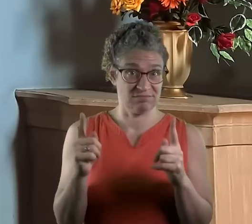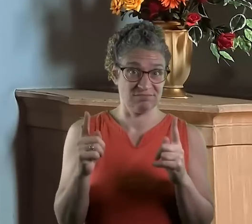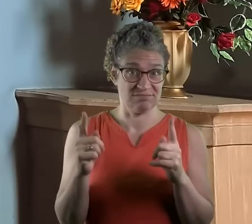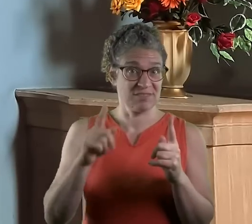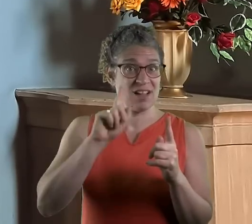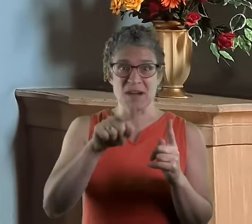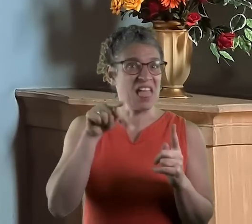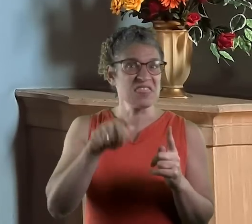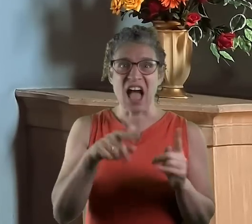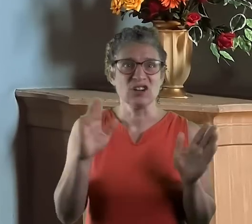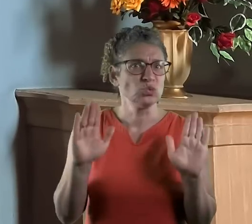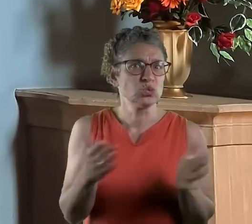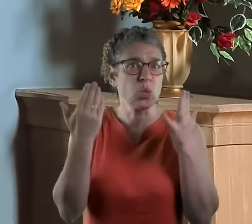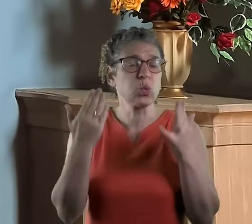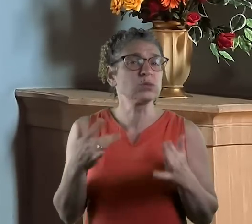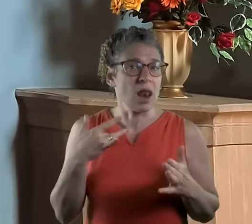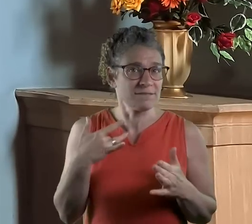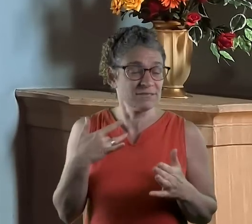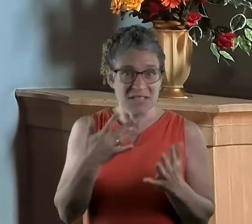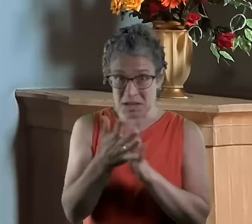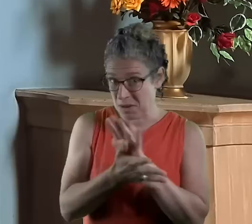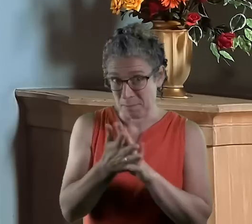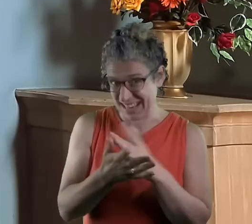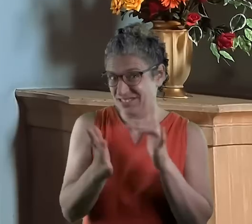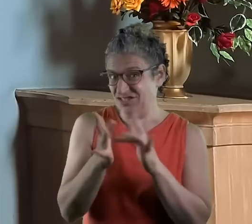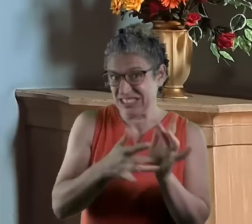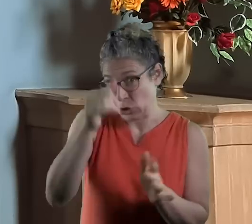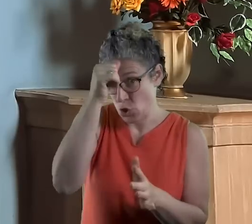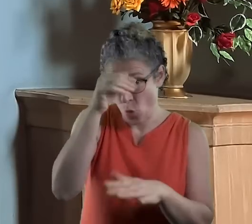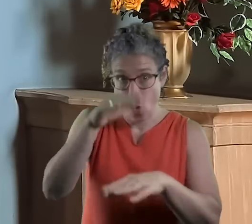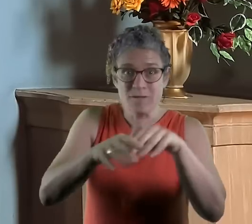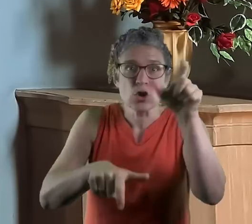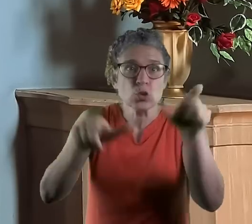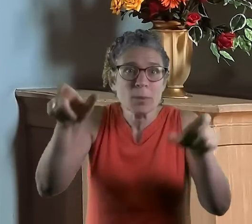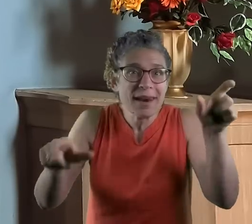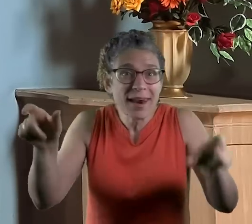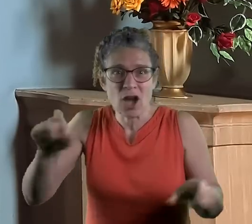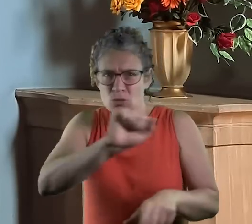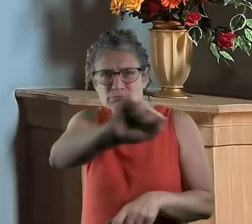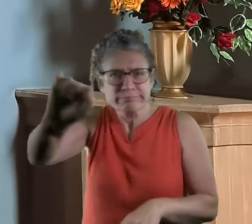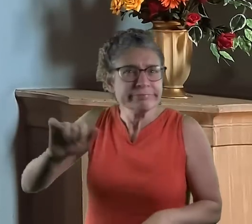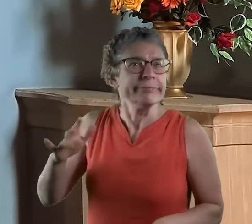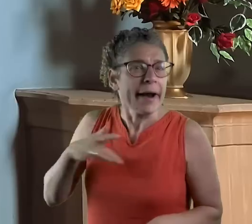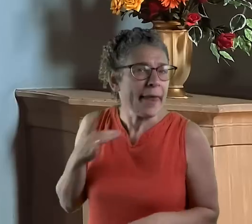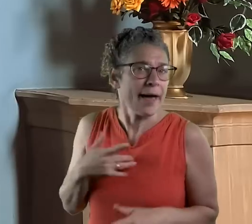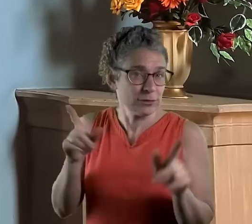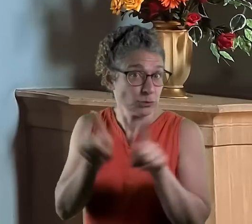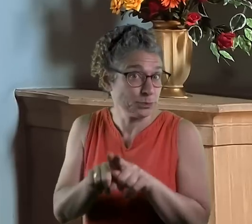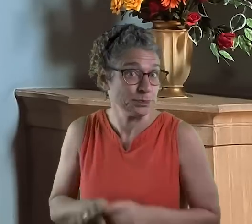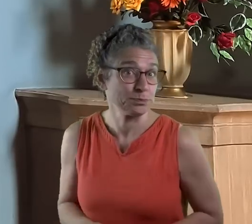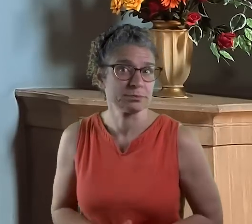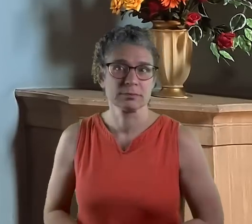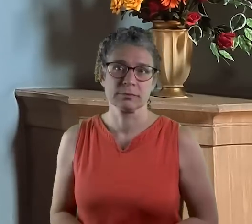when each of them is to live and die, then certainly he knows about humanity and the lives of each of them,